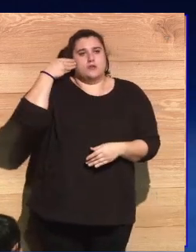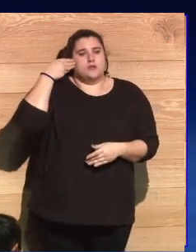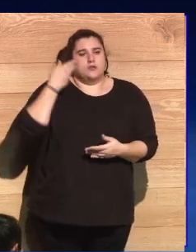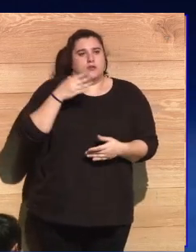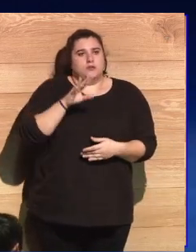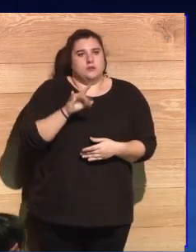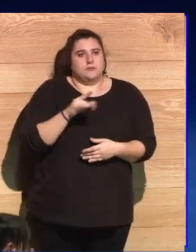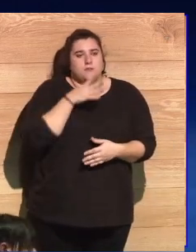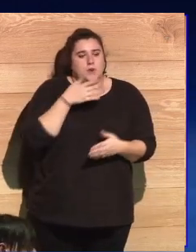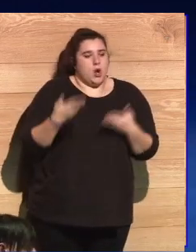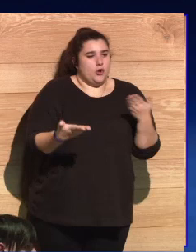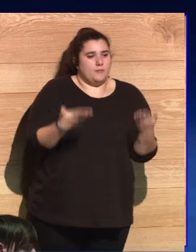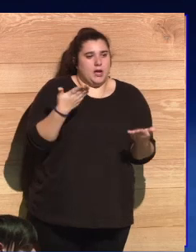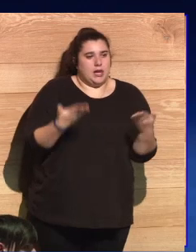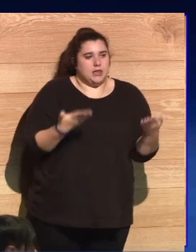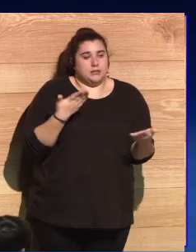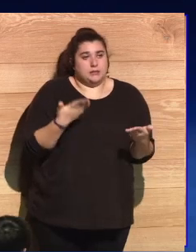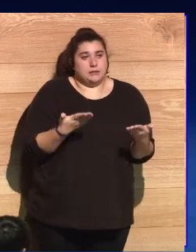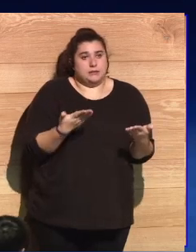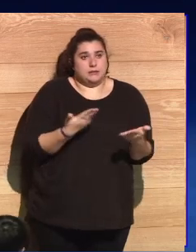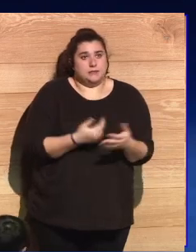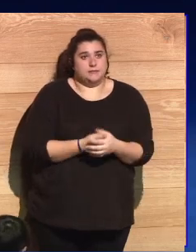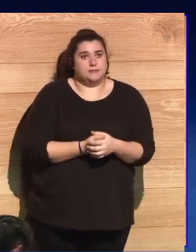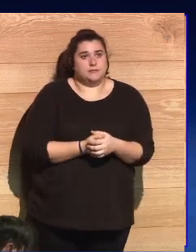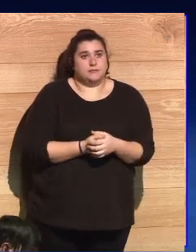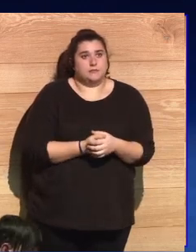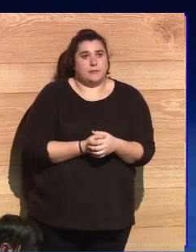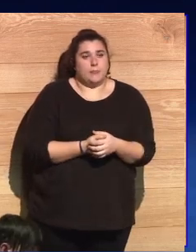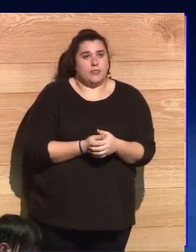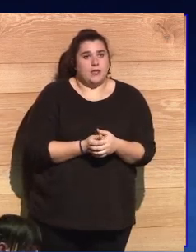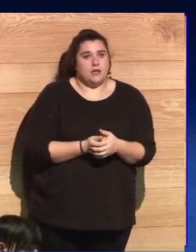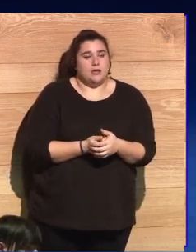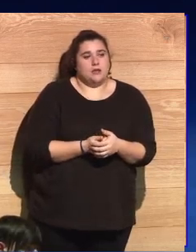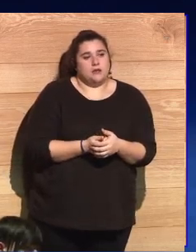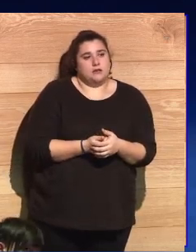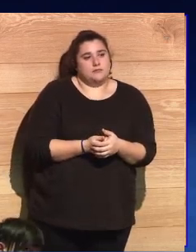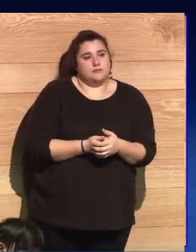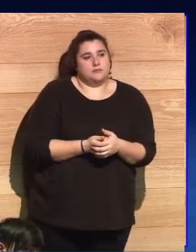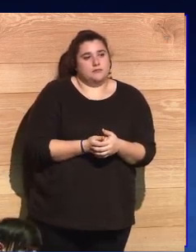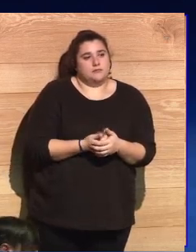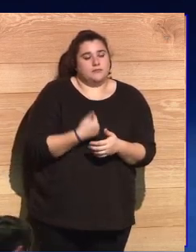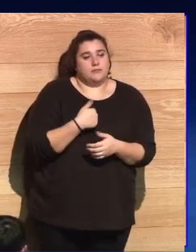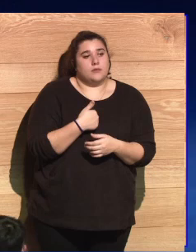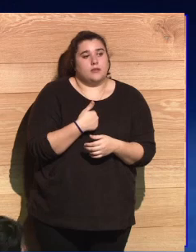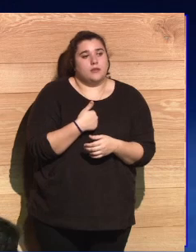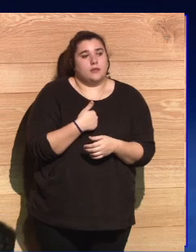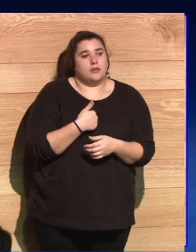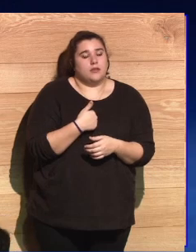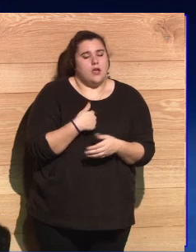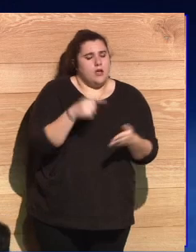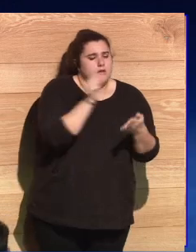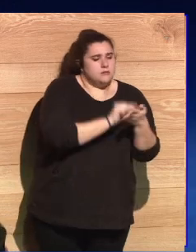for me when I was writing this, although I had become aware of his book and I loved it,